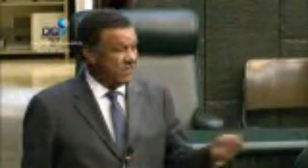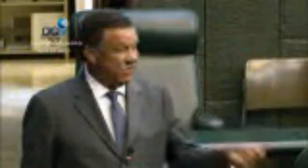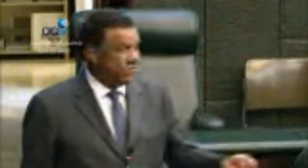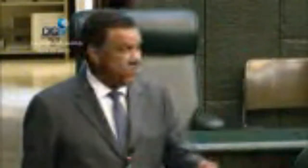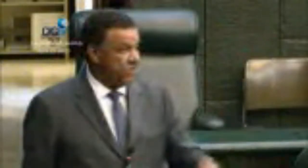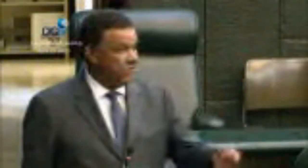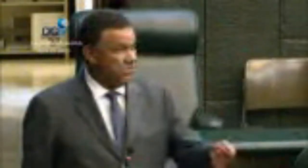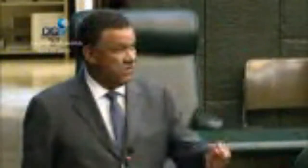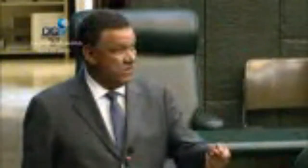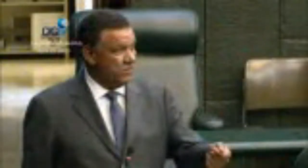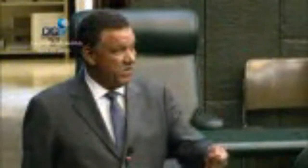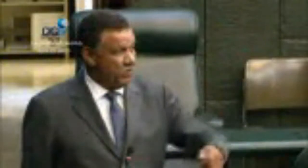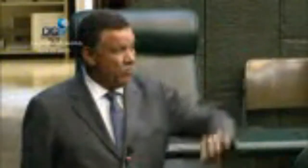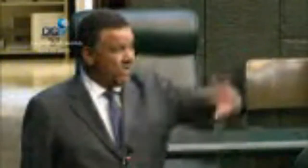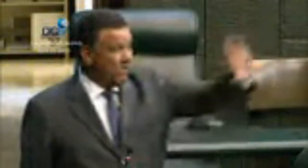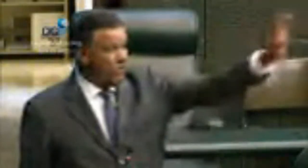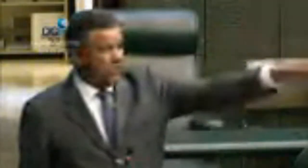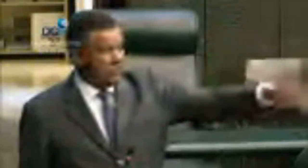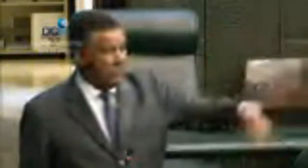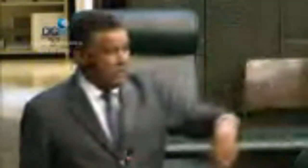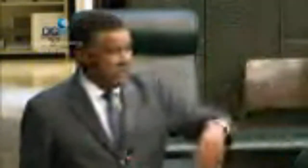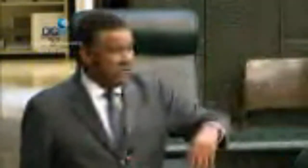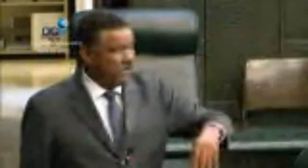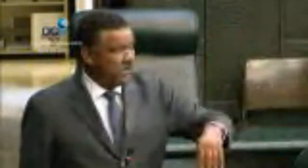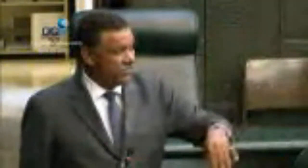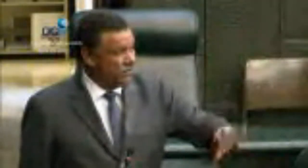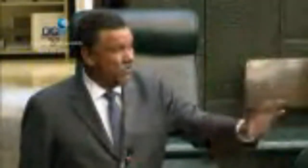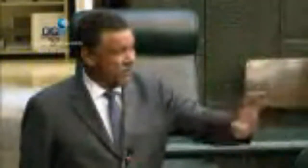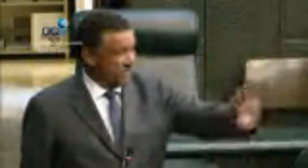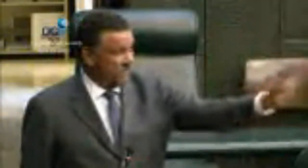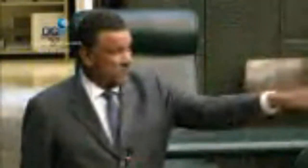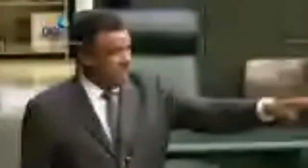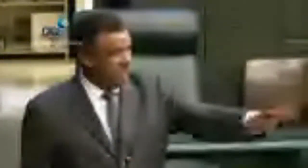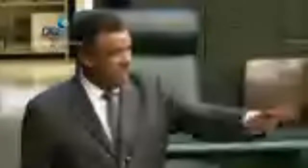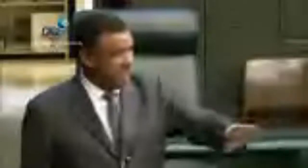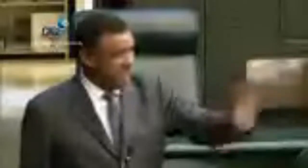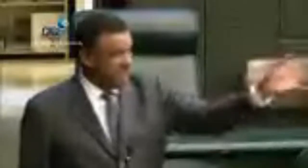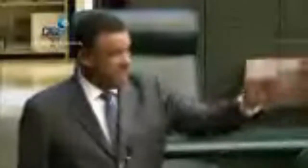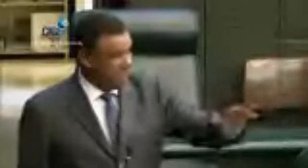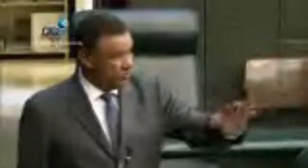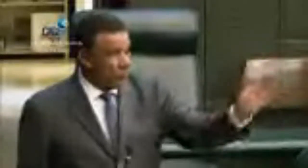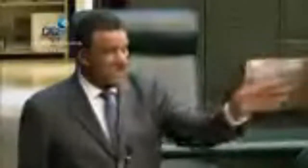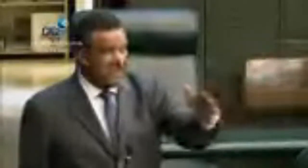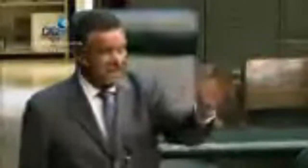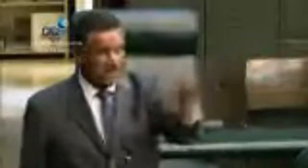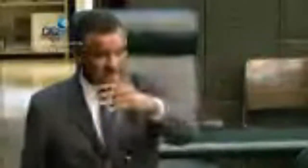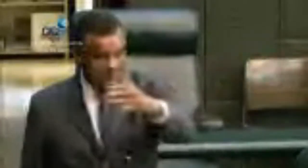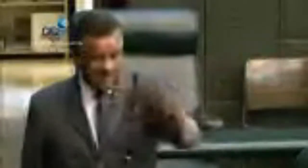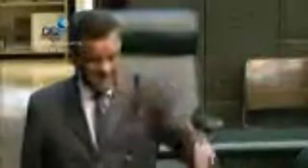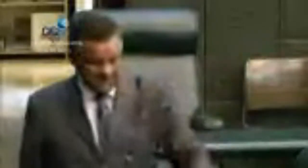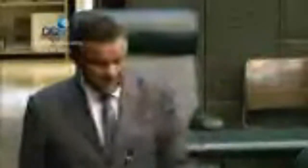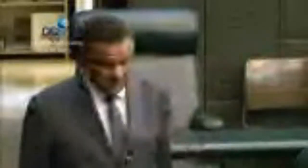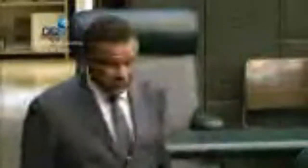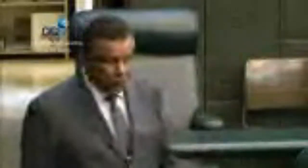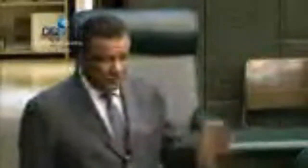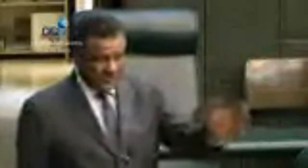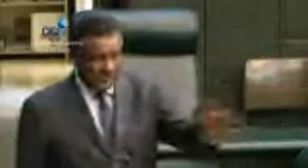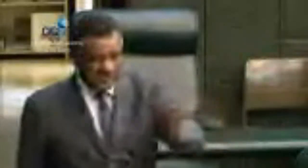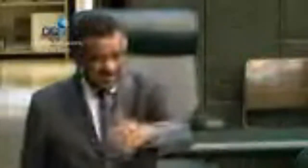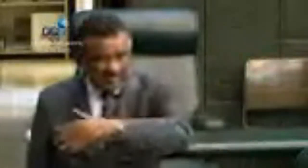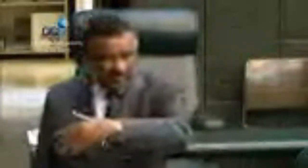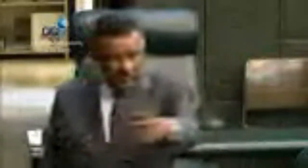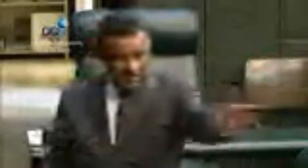the way America has gone because there are so many different nuances in their thing that